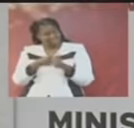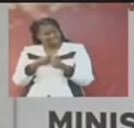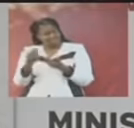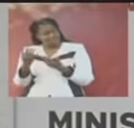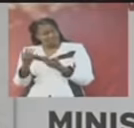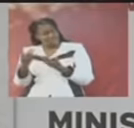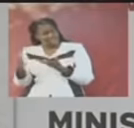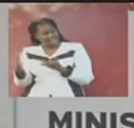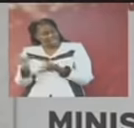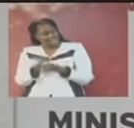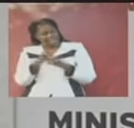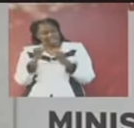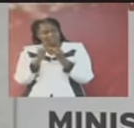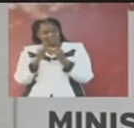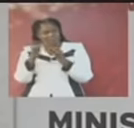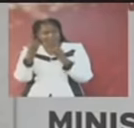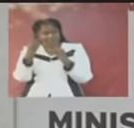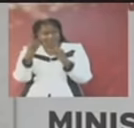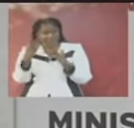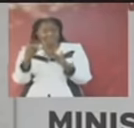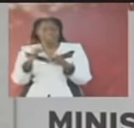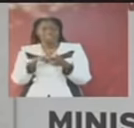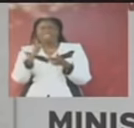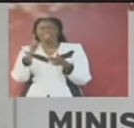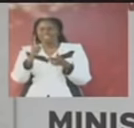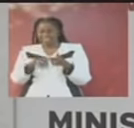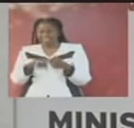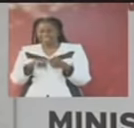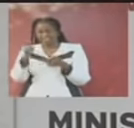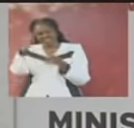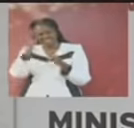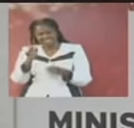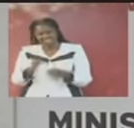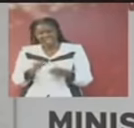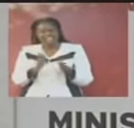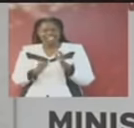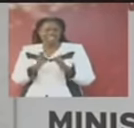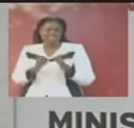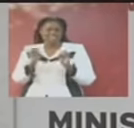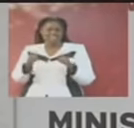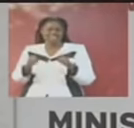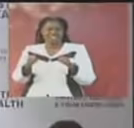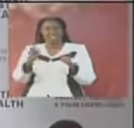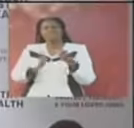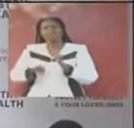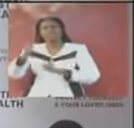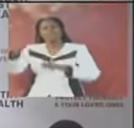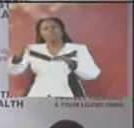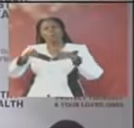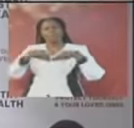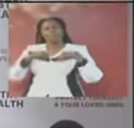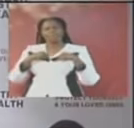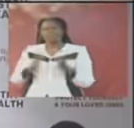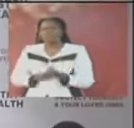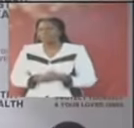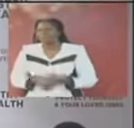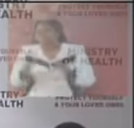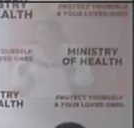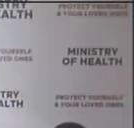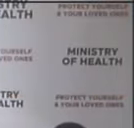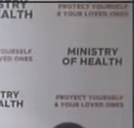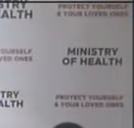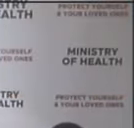results further before deciding what this particular outcome means for Trinidad and Tobago. Thank you, Dr. Hines, for